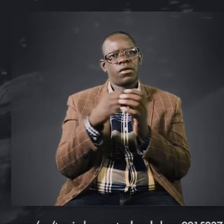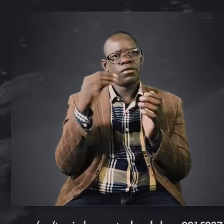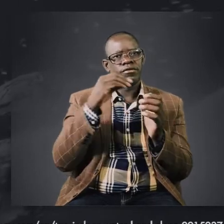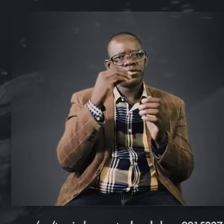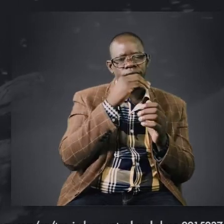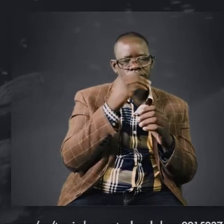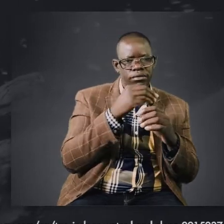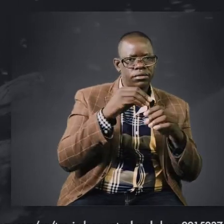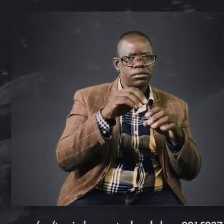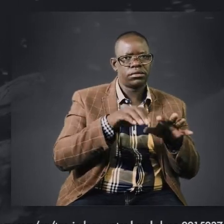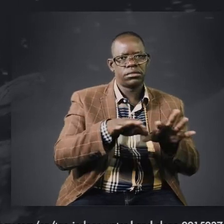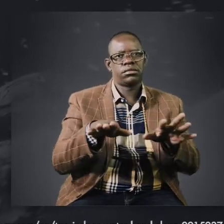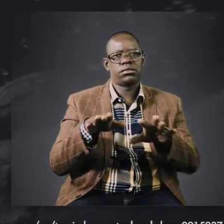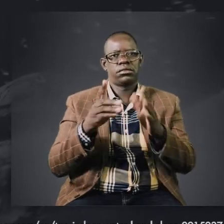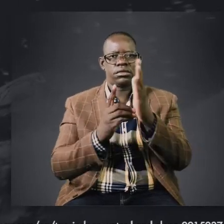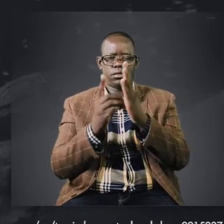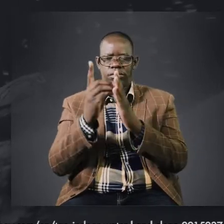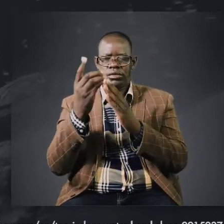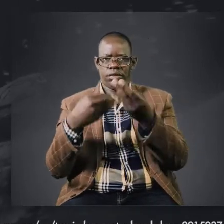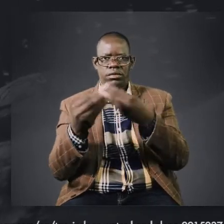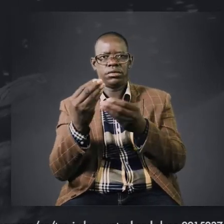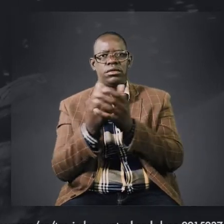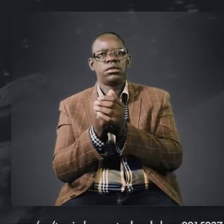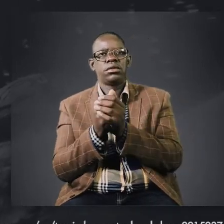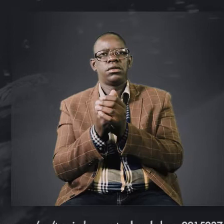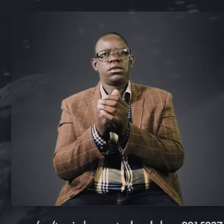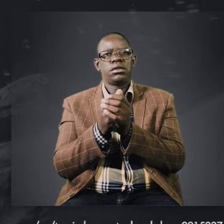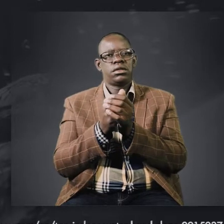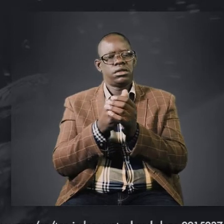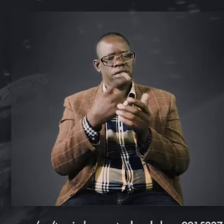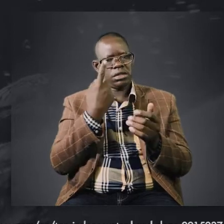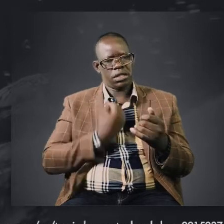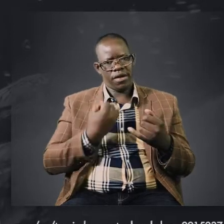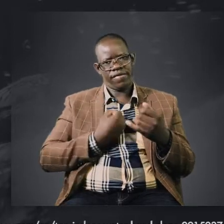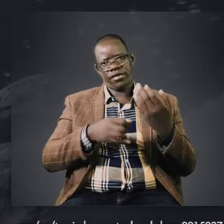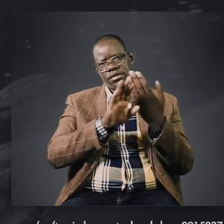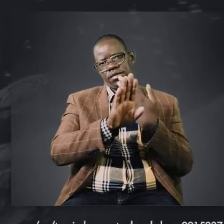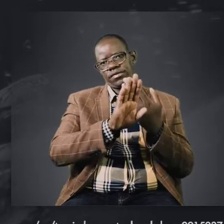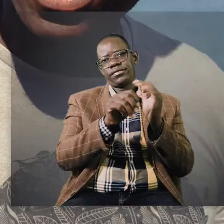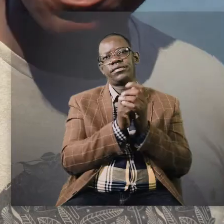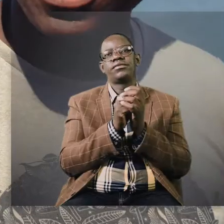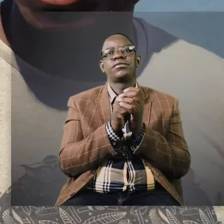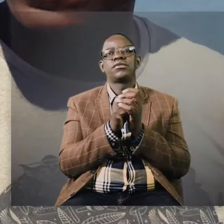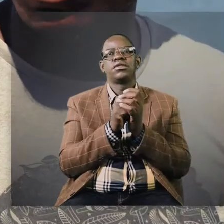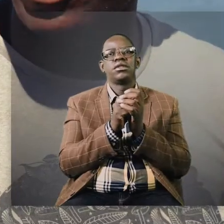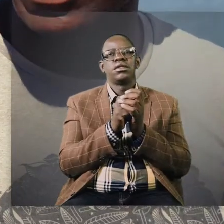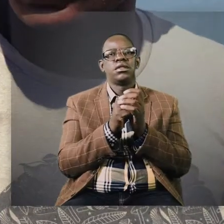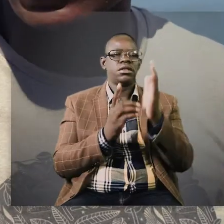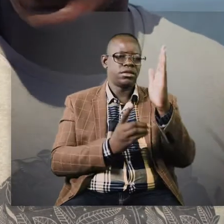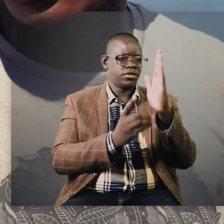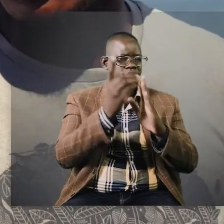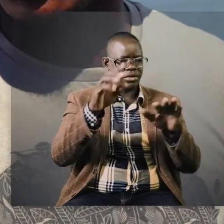crops and livestock, supporting economic development, and sustaining life itself. Yeah, that's very true. However, it's a pity most